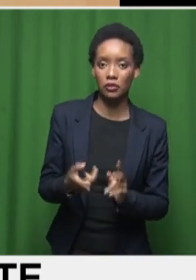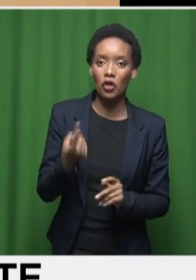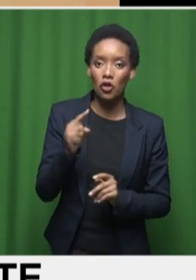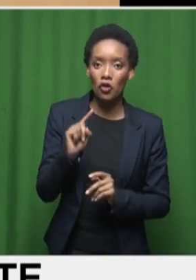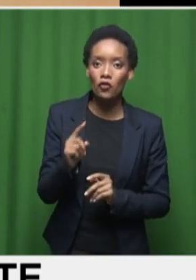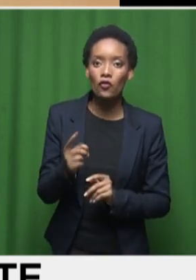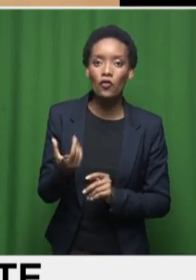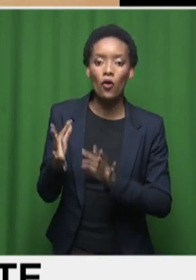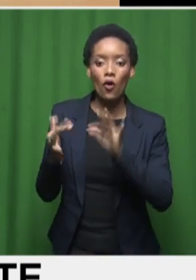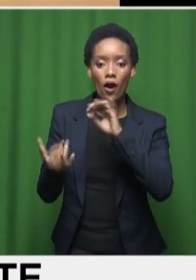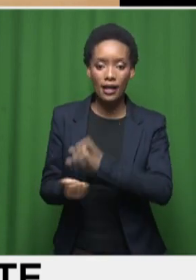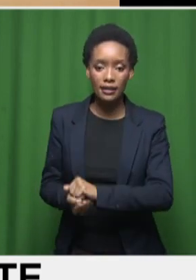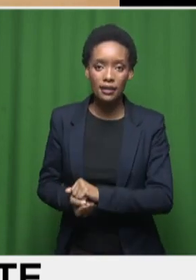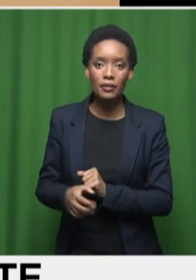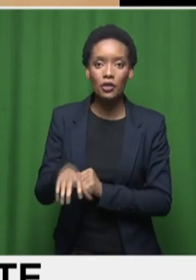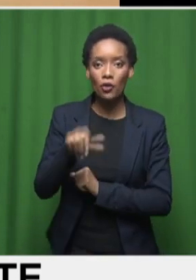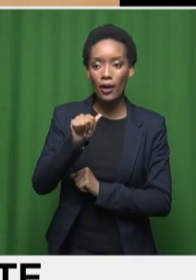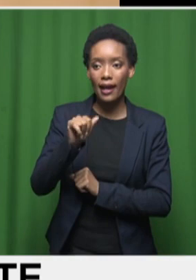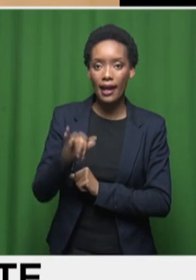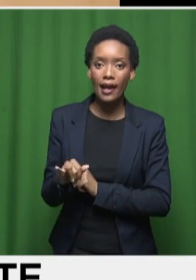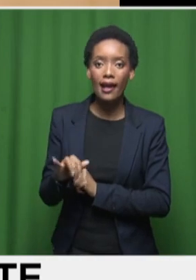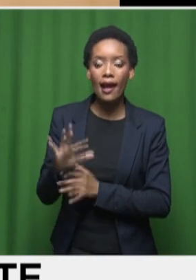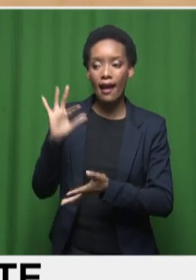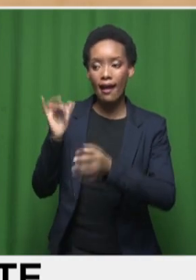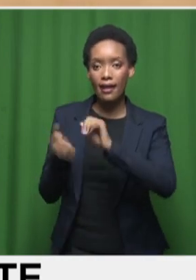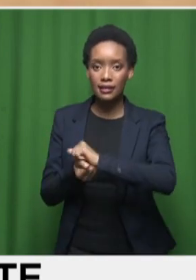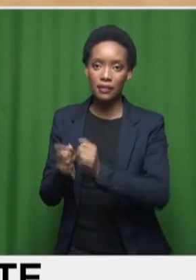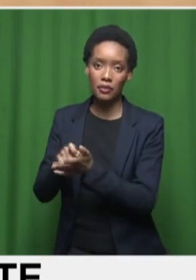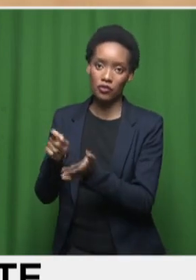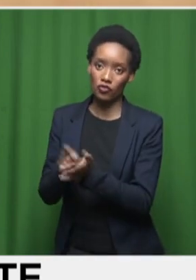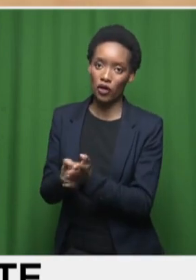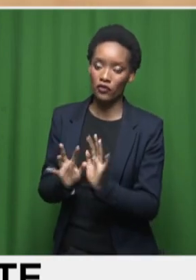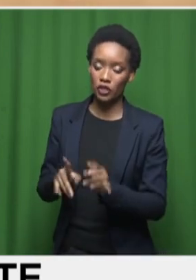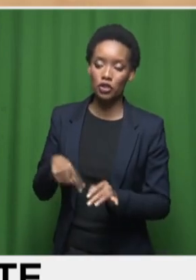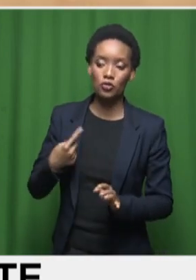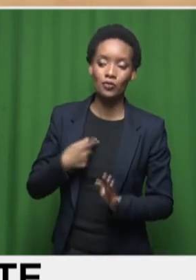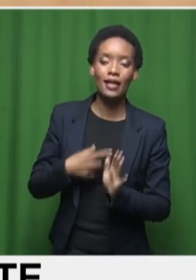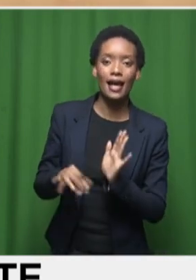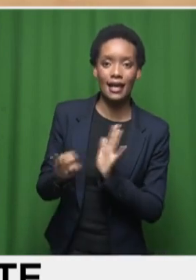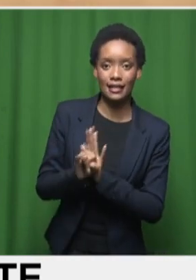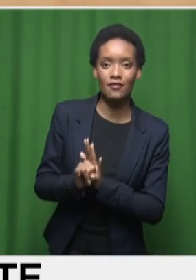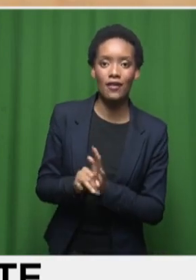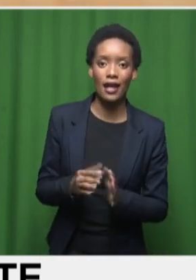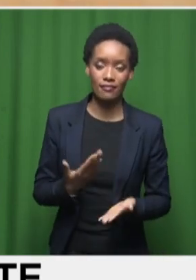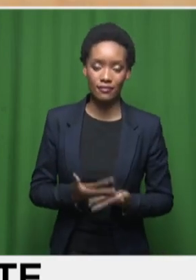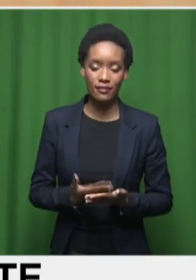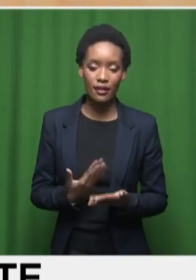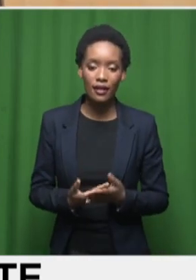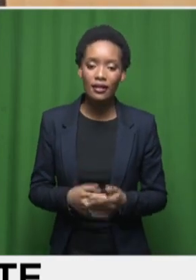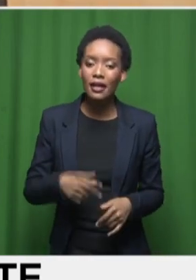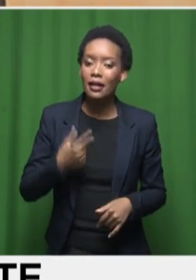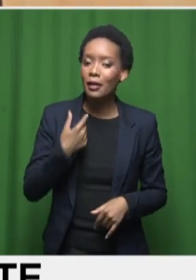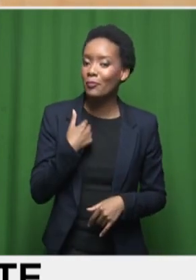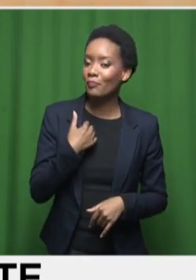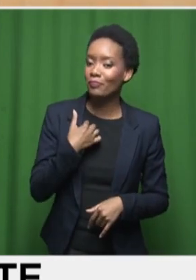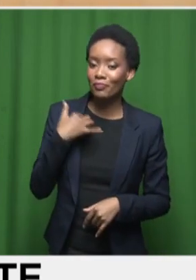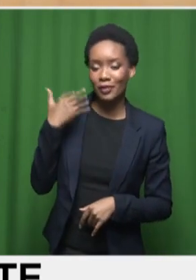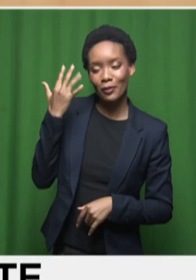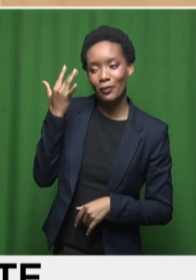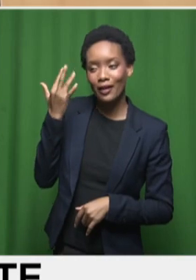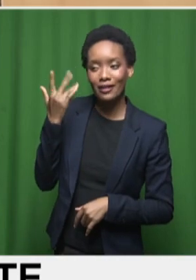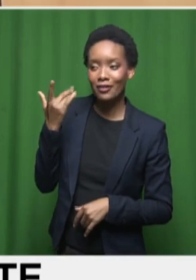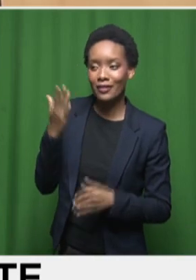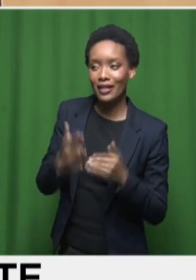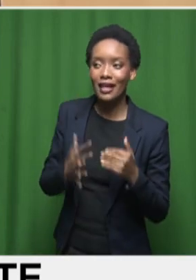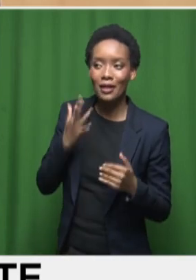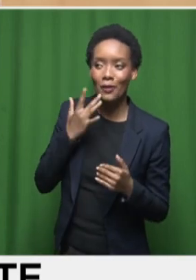assignments, AI-generated assignments, actually. And I'm just wondering, where is it going to end? How smart are